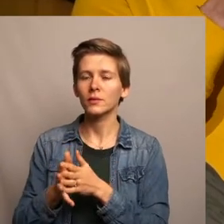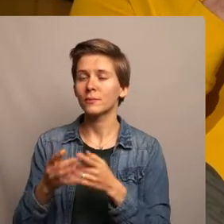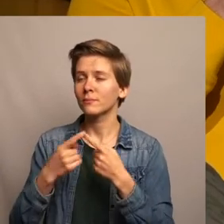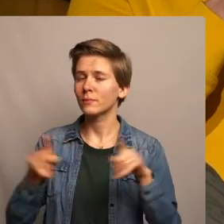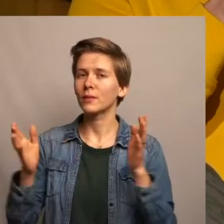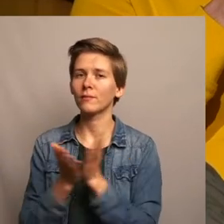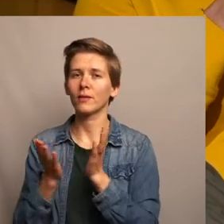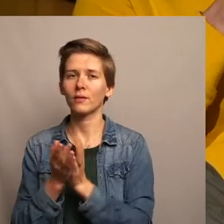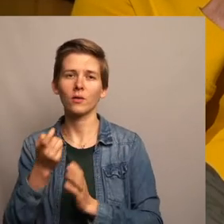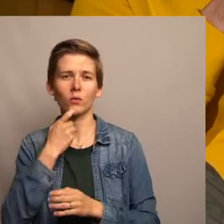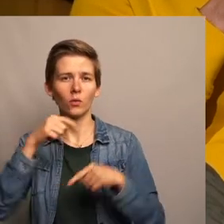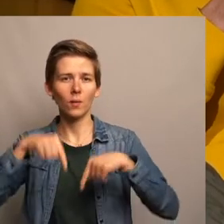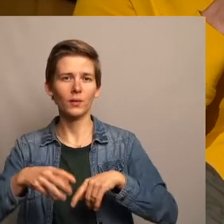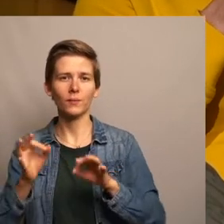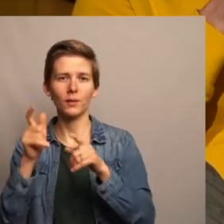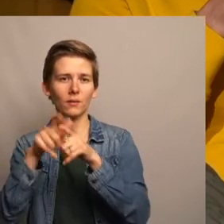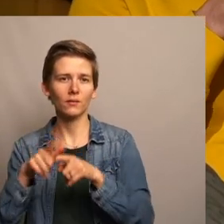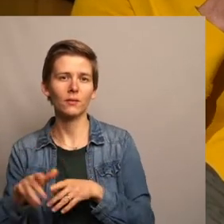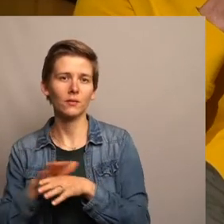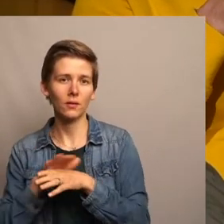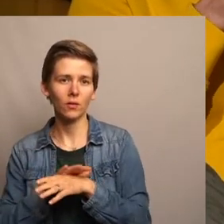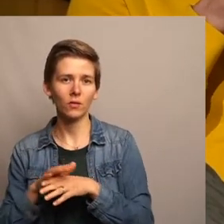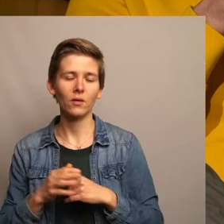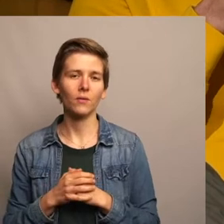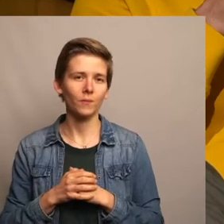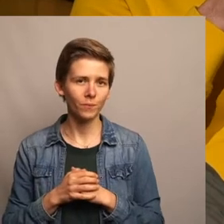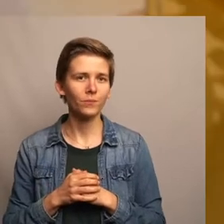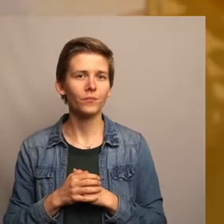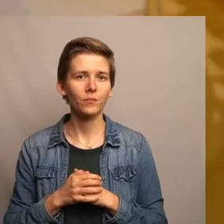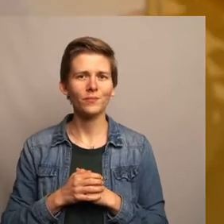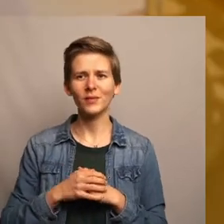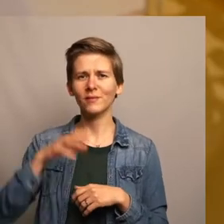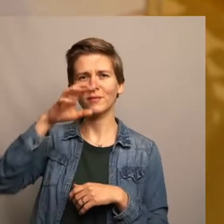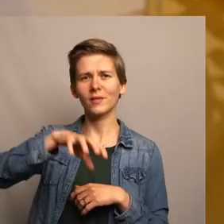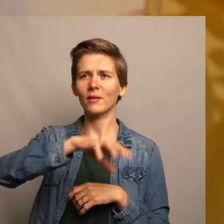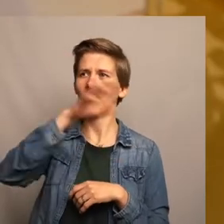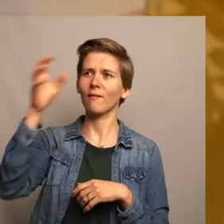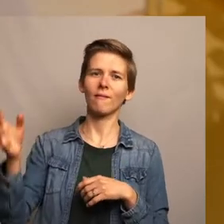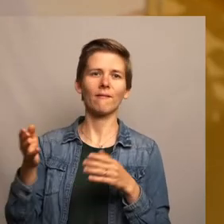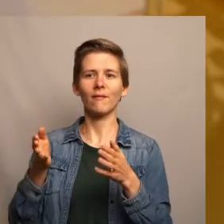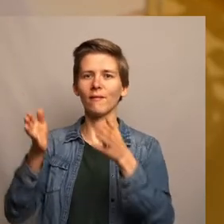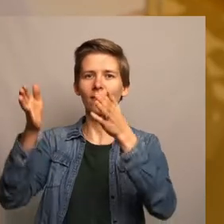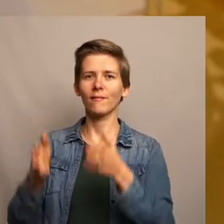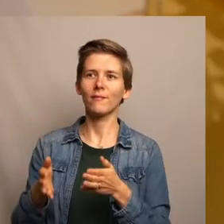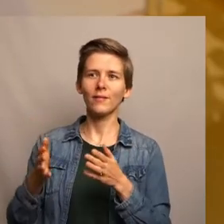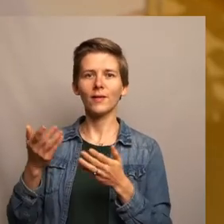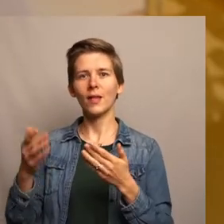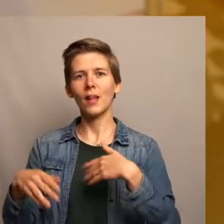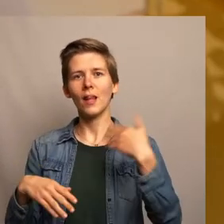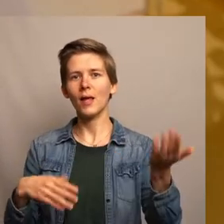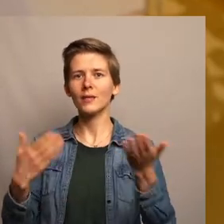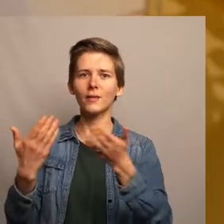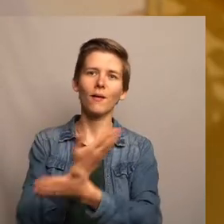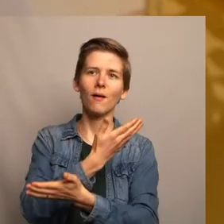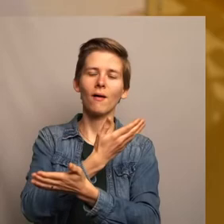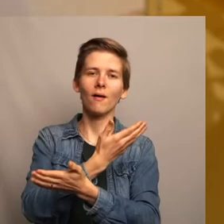So in the system, this doesn't go with the narrative of a rainbow person in Western countries. So then we don't believe you. This is how it's happened. So